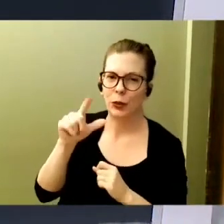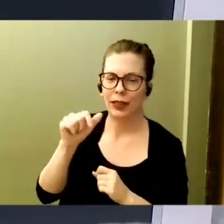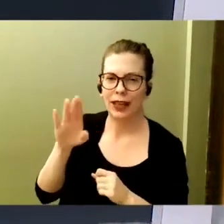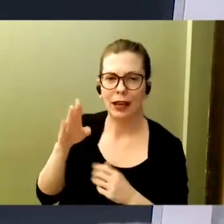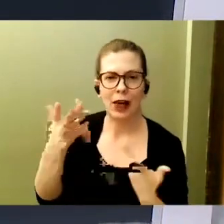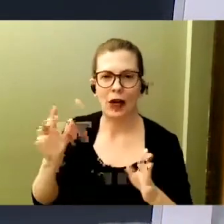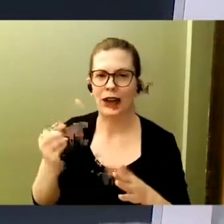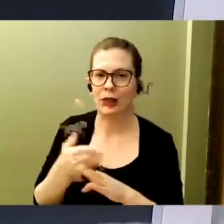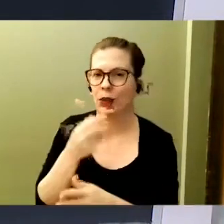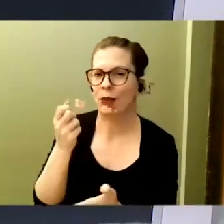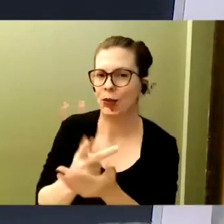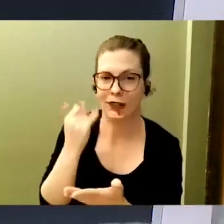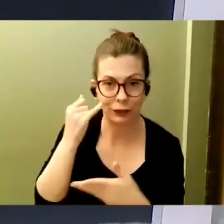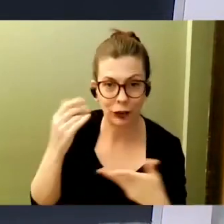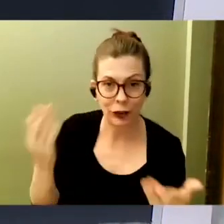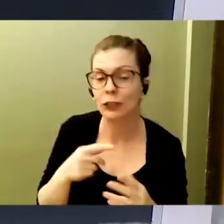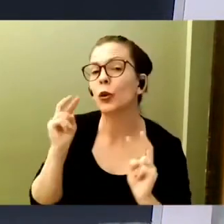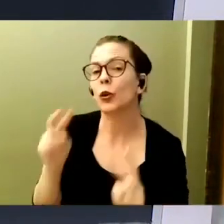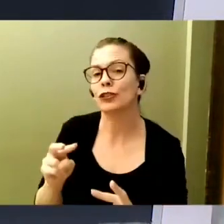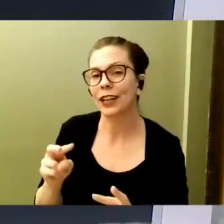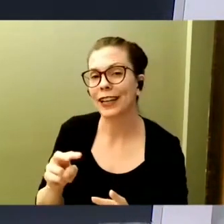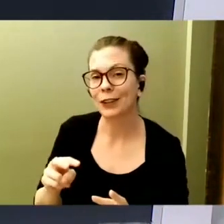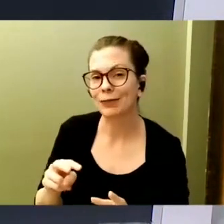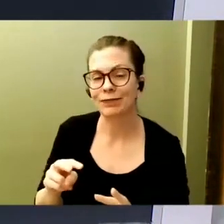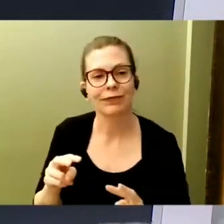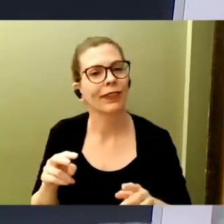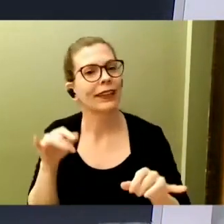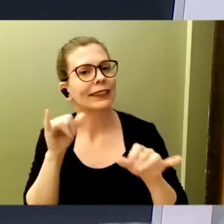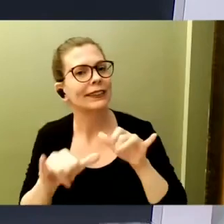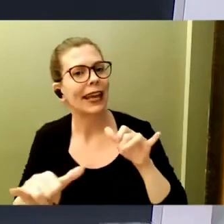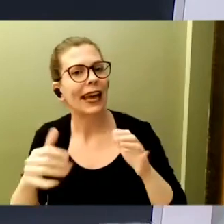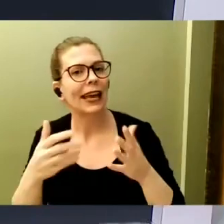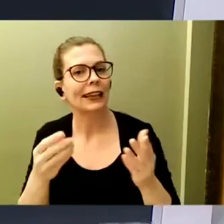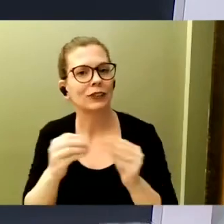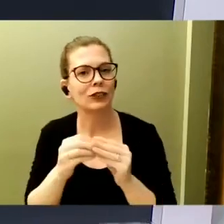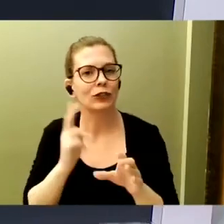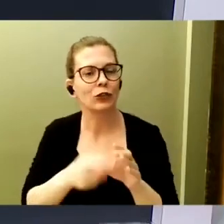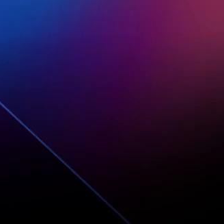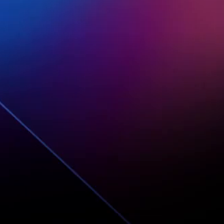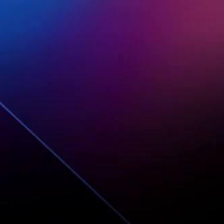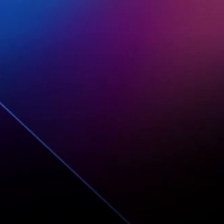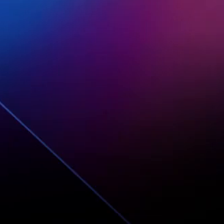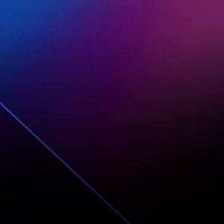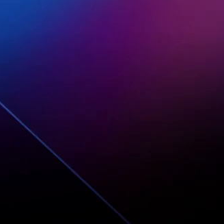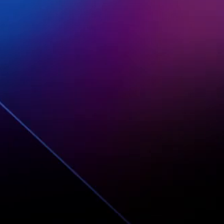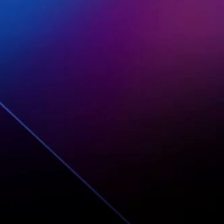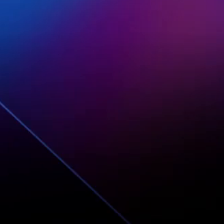so go check it out. And stick around for more live streams and interviews. See you in the next one.